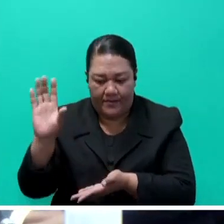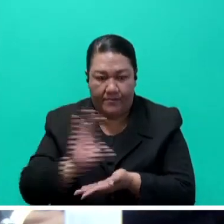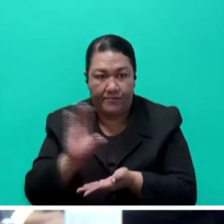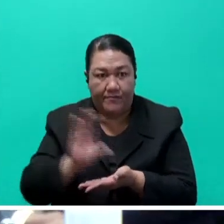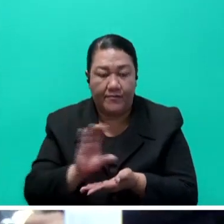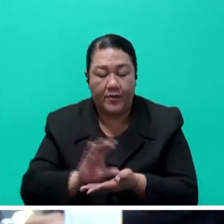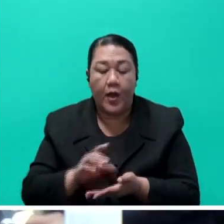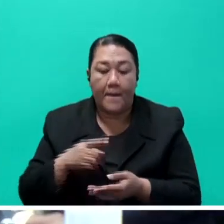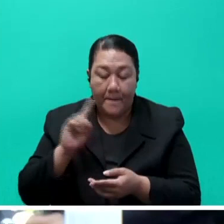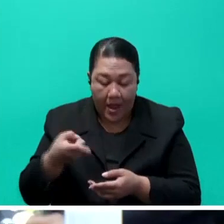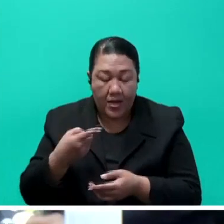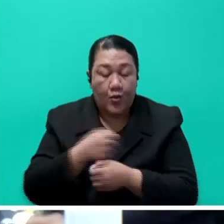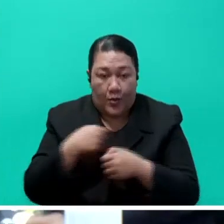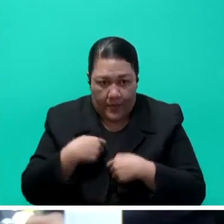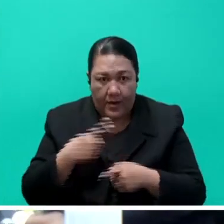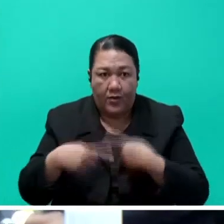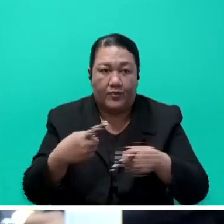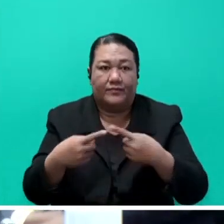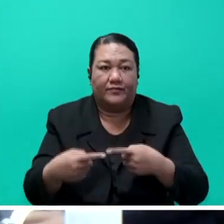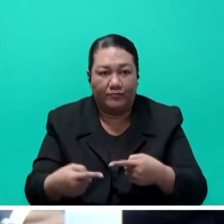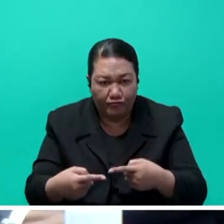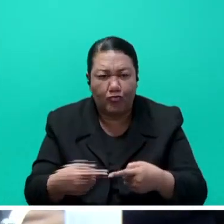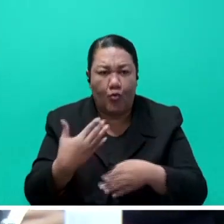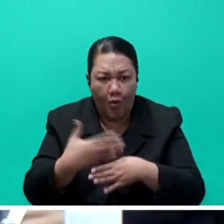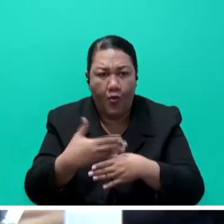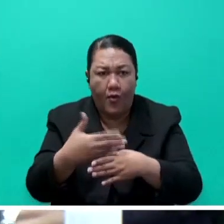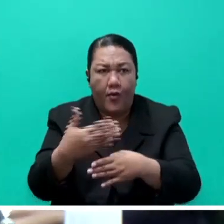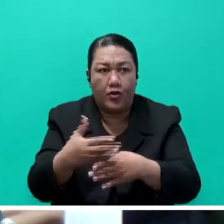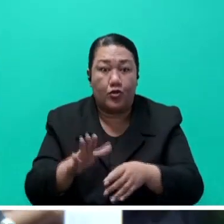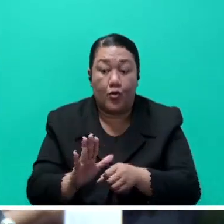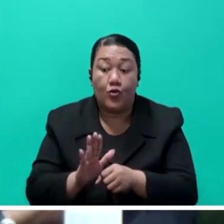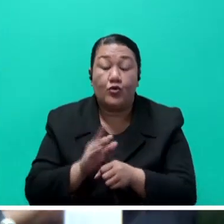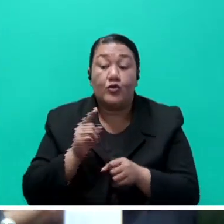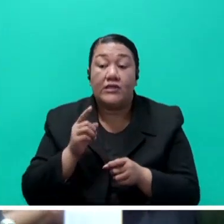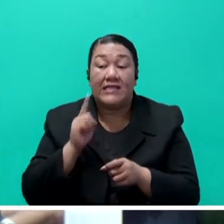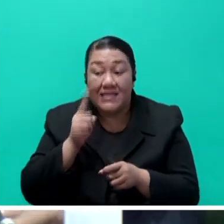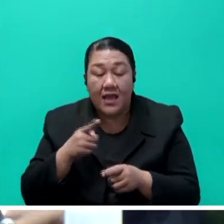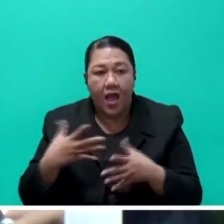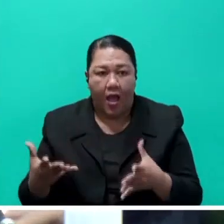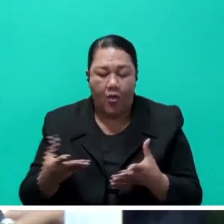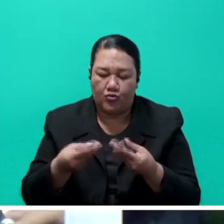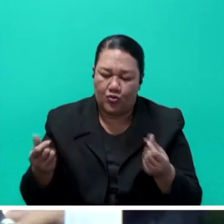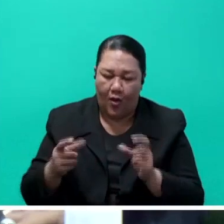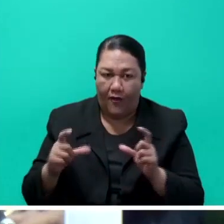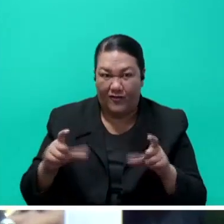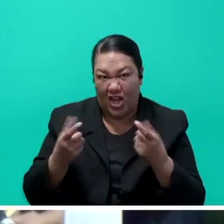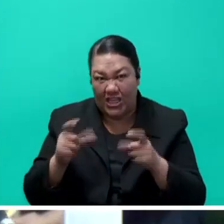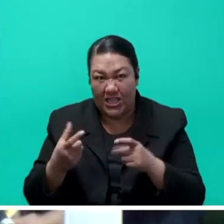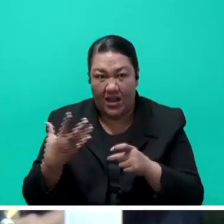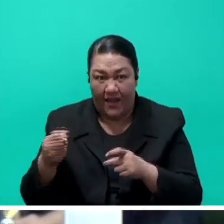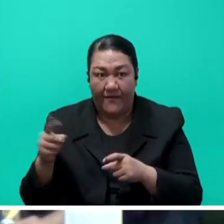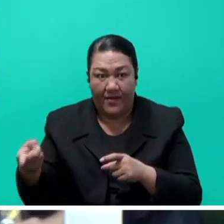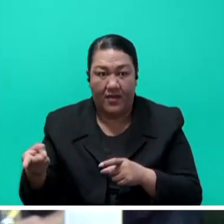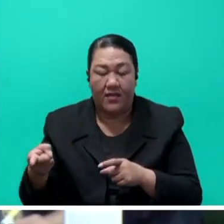work tirelessly to overcome the challenges of this bills. And we are deeply grateful for the support and understanding of